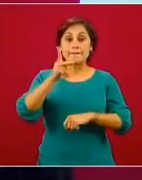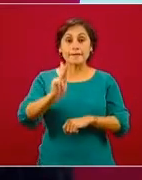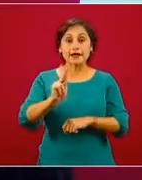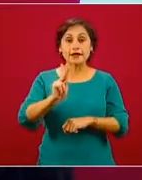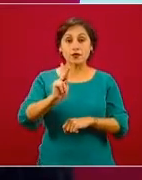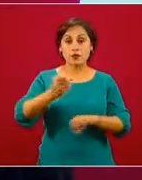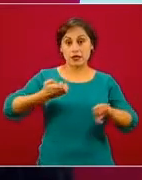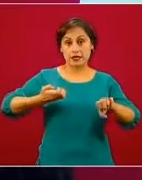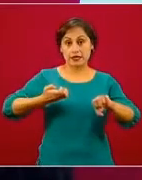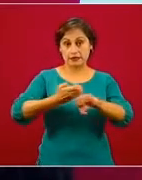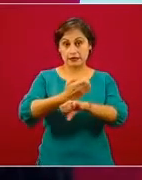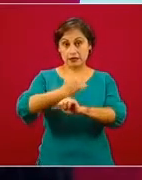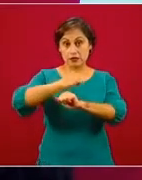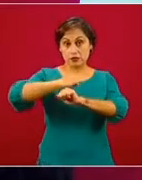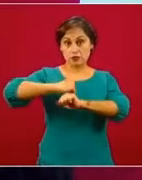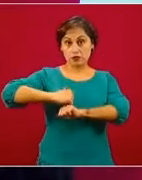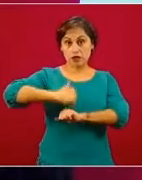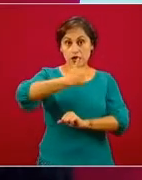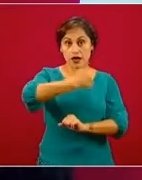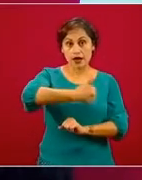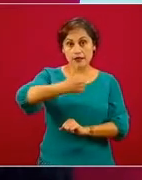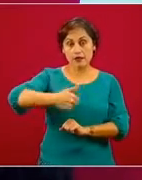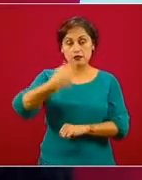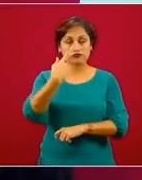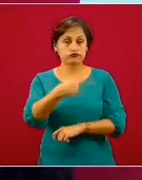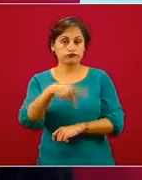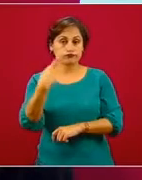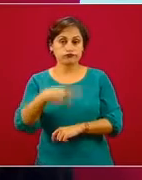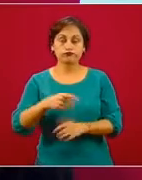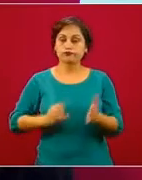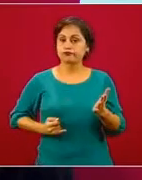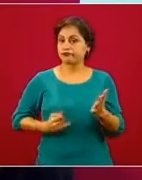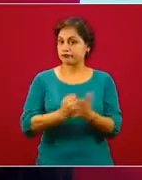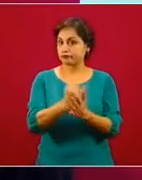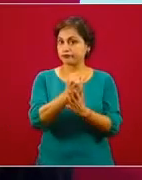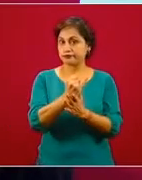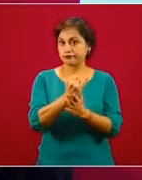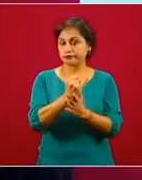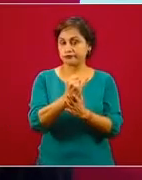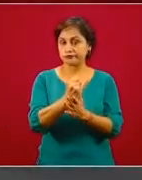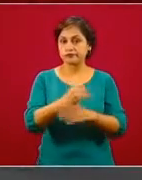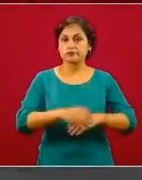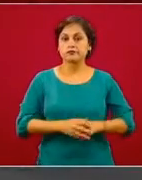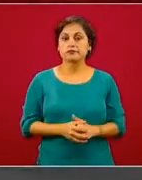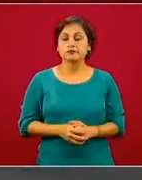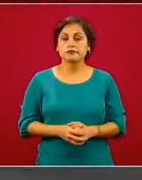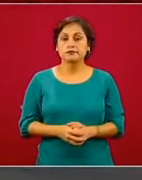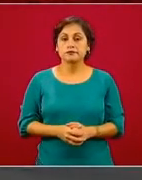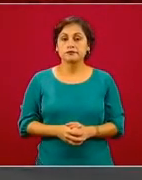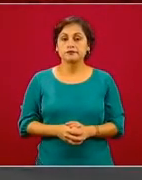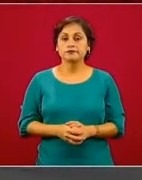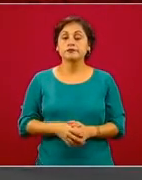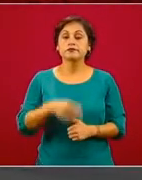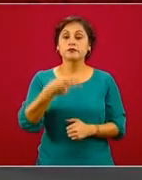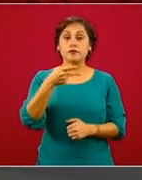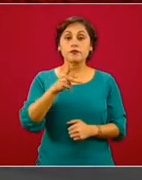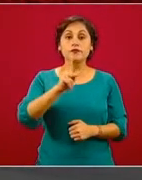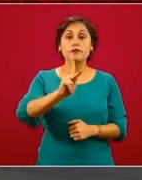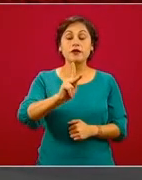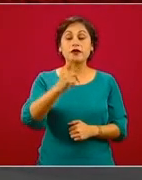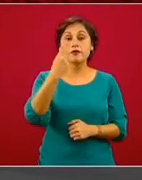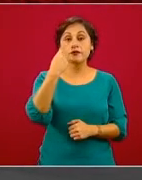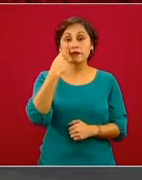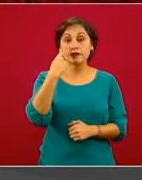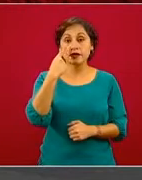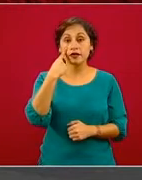As we said before, state authorities will then make the decisions on which measures they should take. So